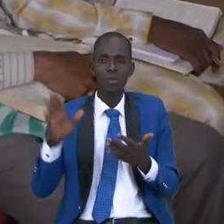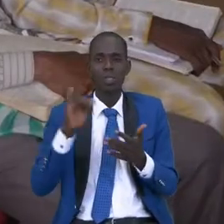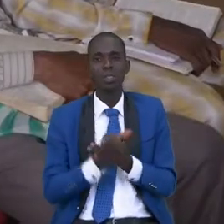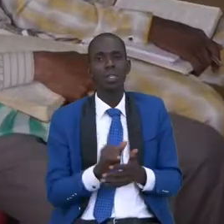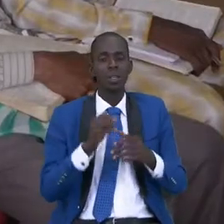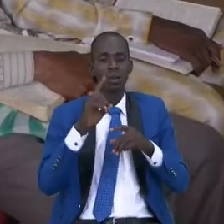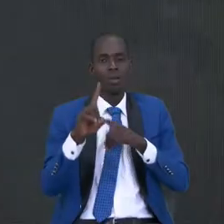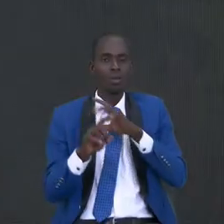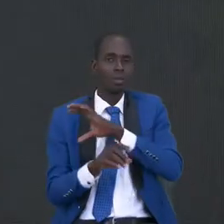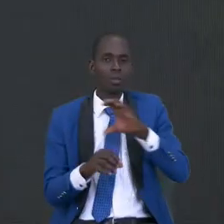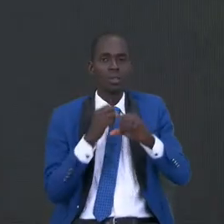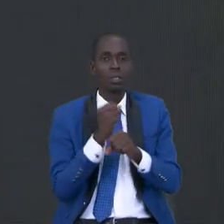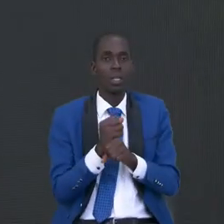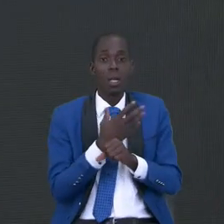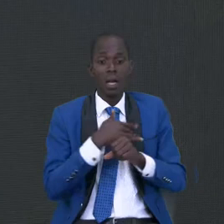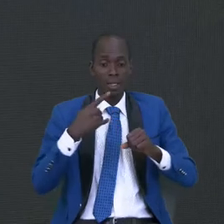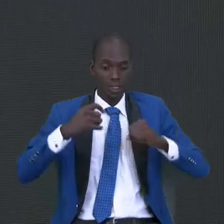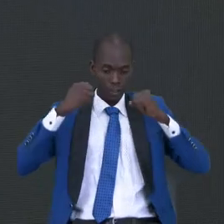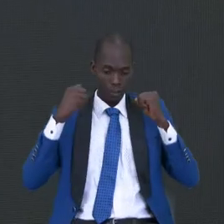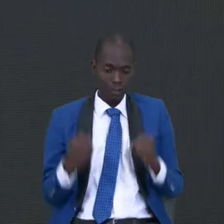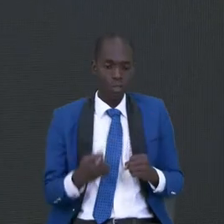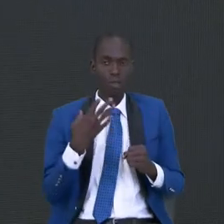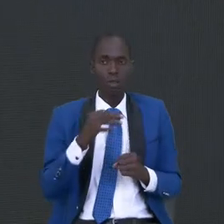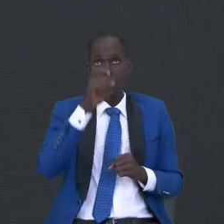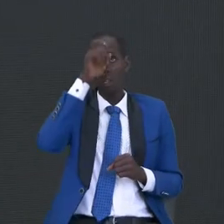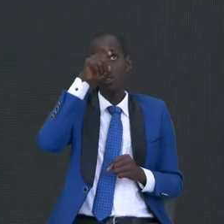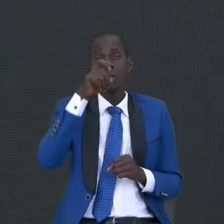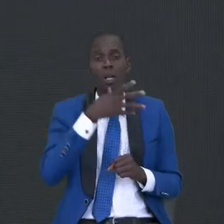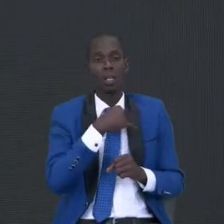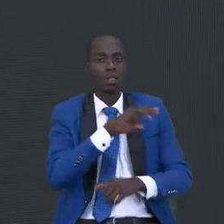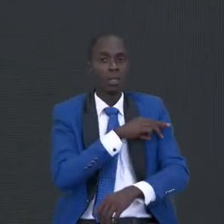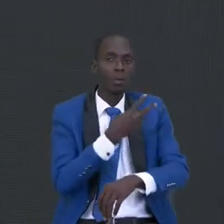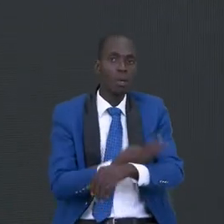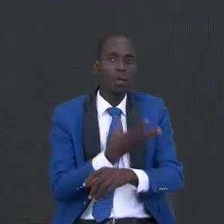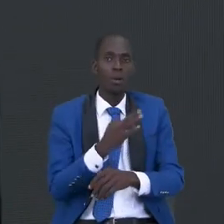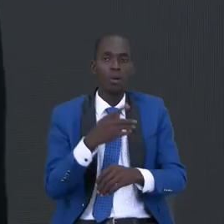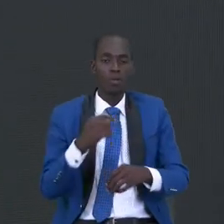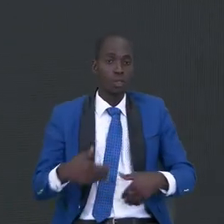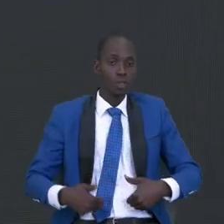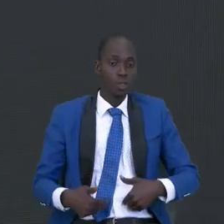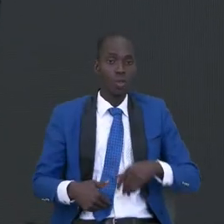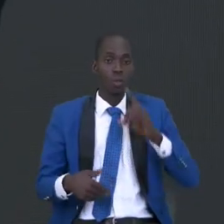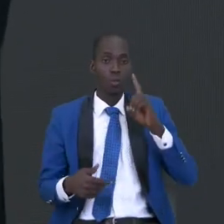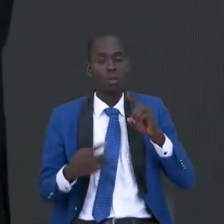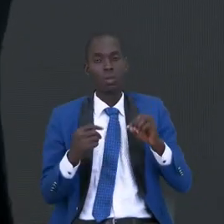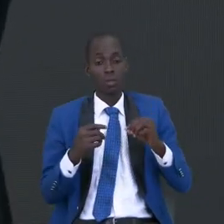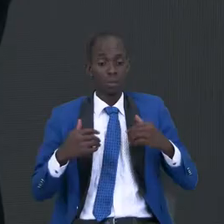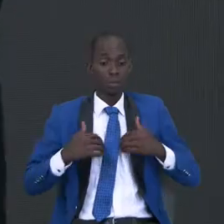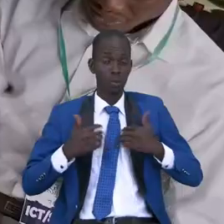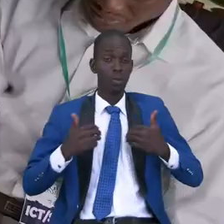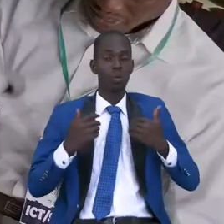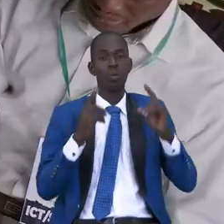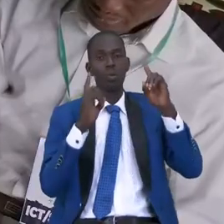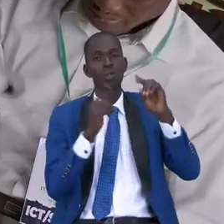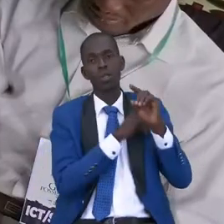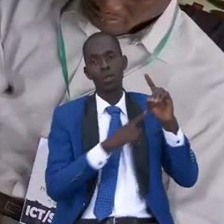strength of the eagle, and the might and the power of the young one, the Lord will give unto you.